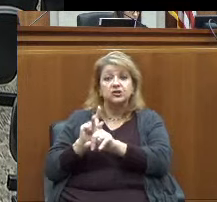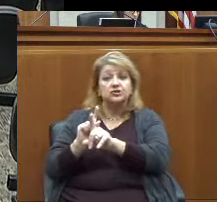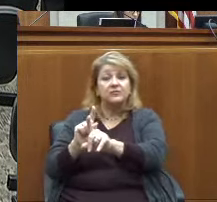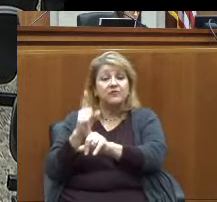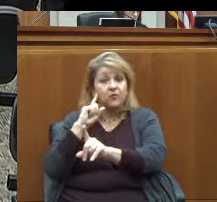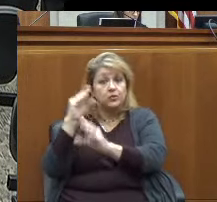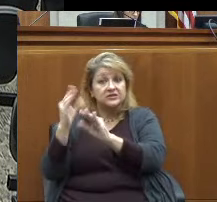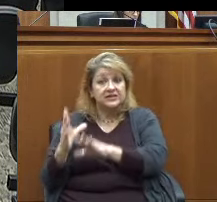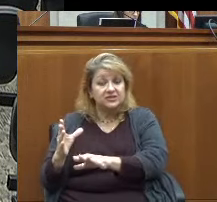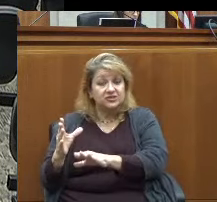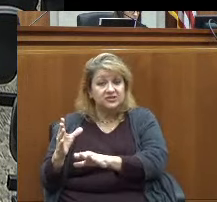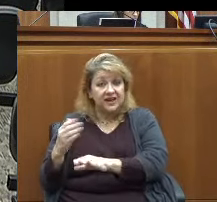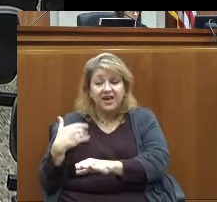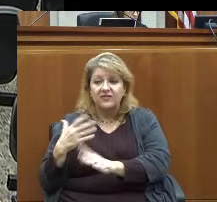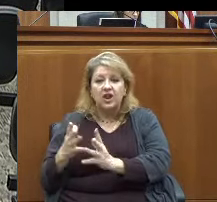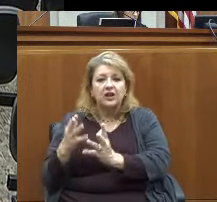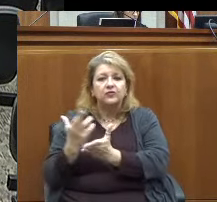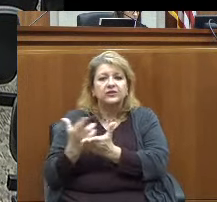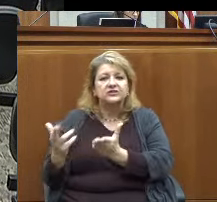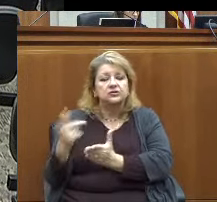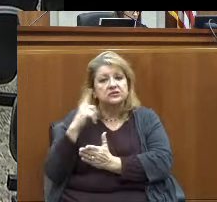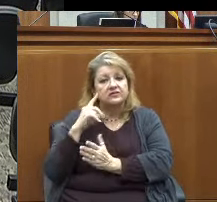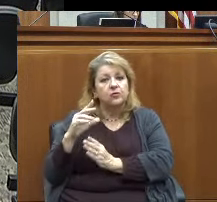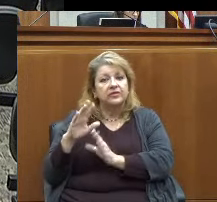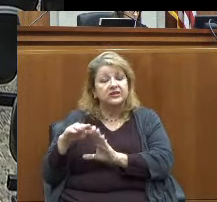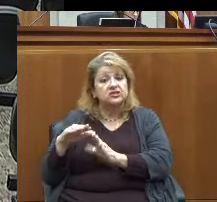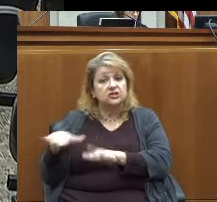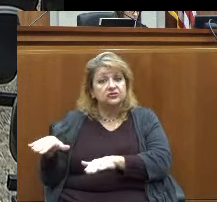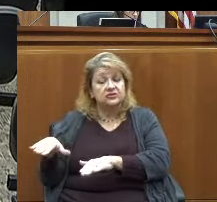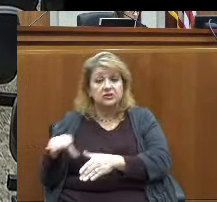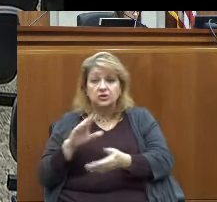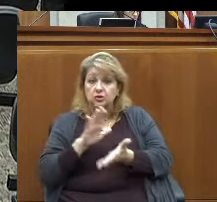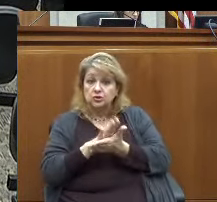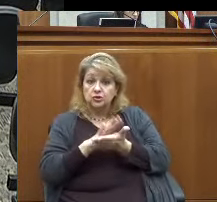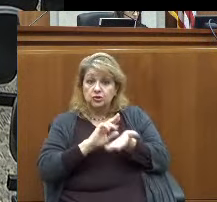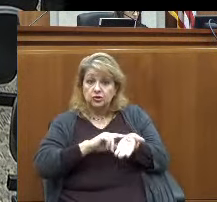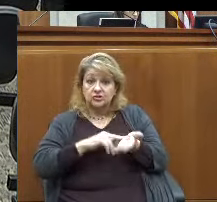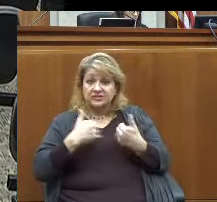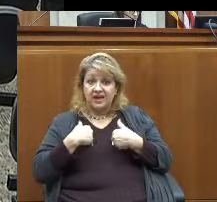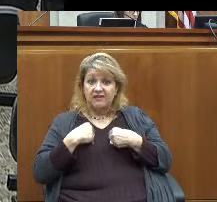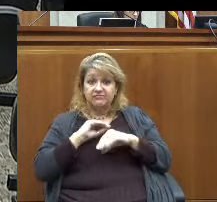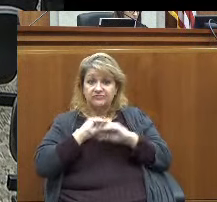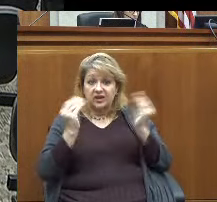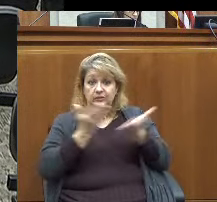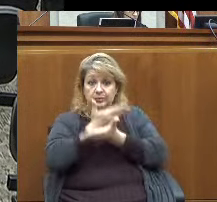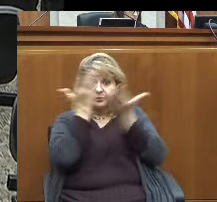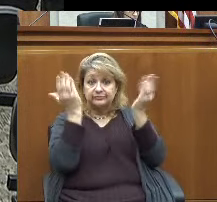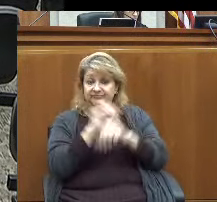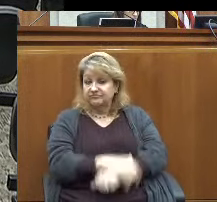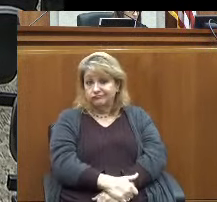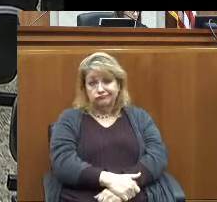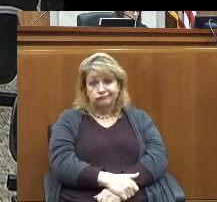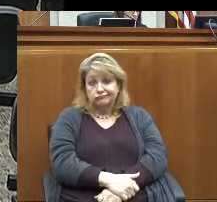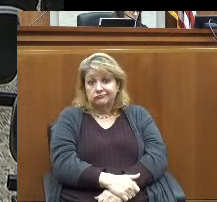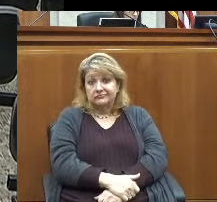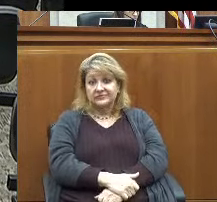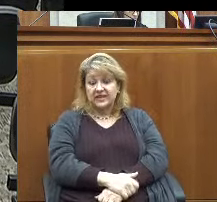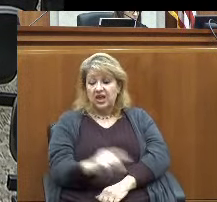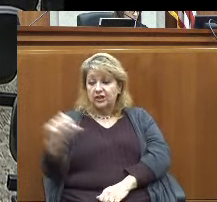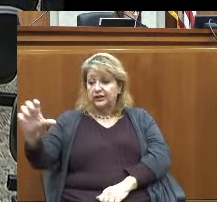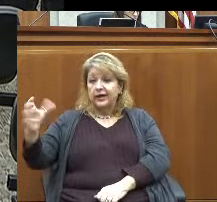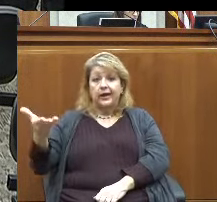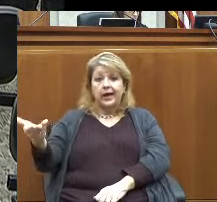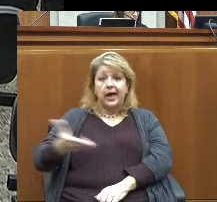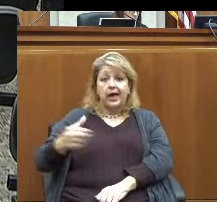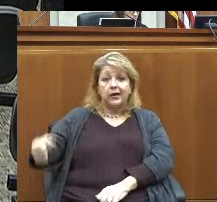our teachers. We have a lot of resources there for our children. School nurses do not have that resource in the school setting.